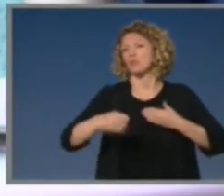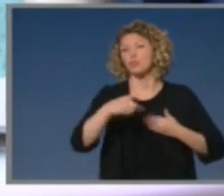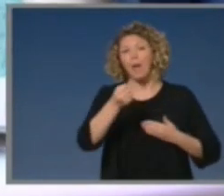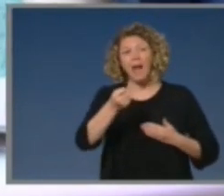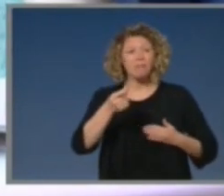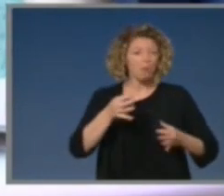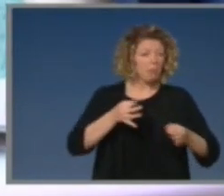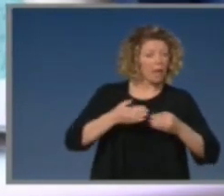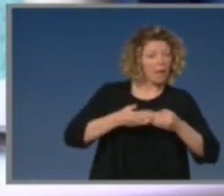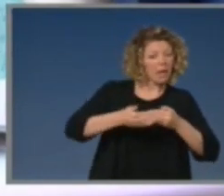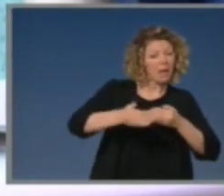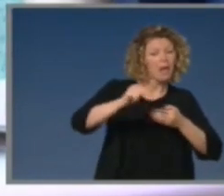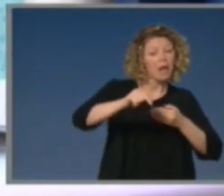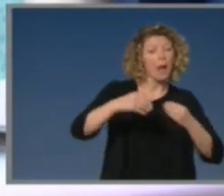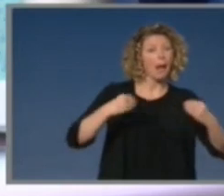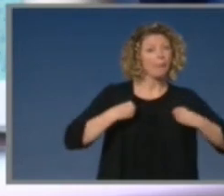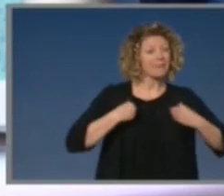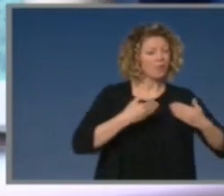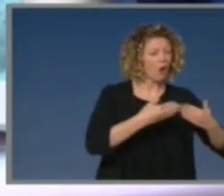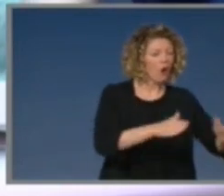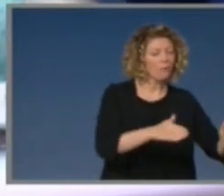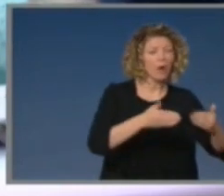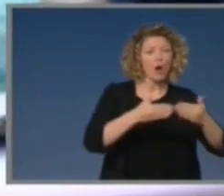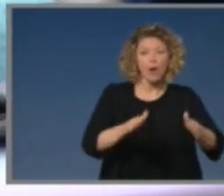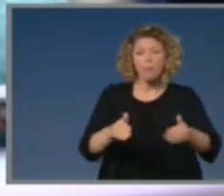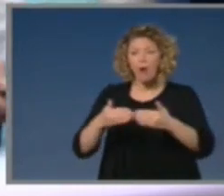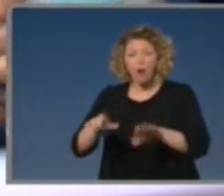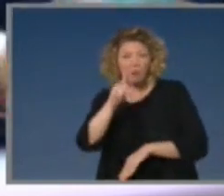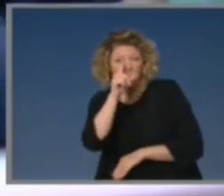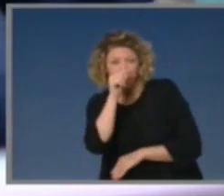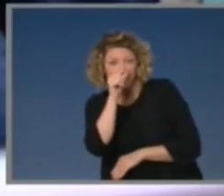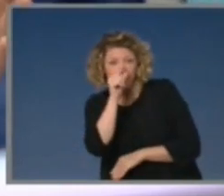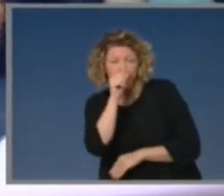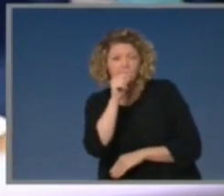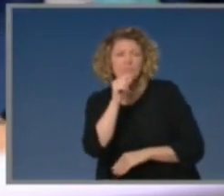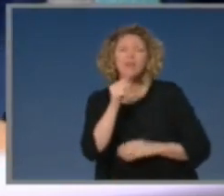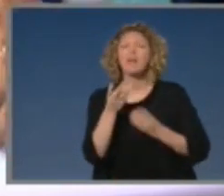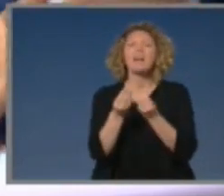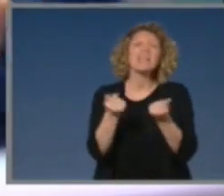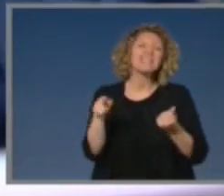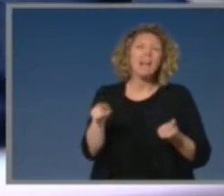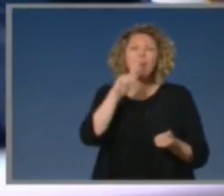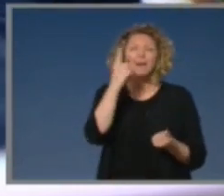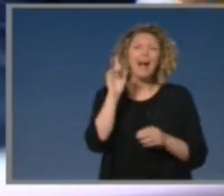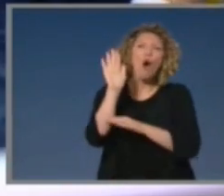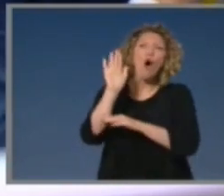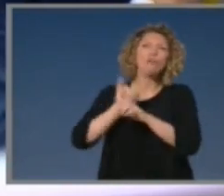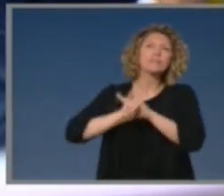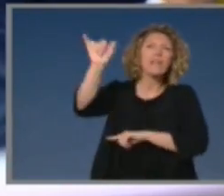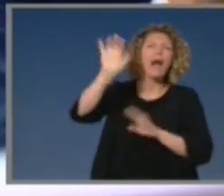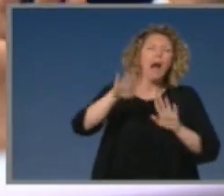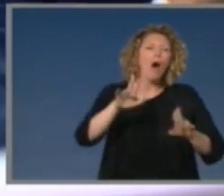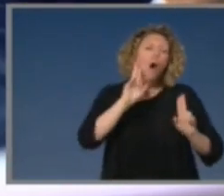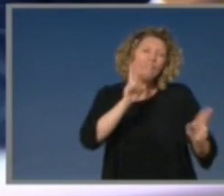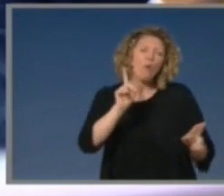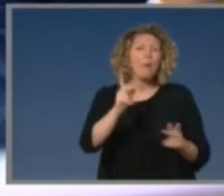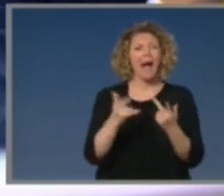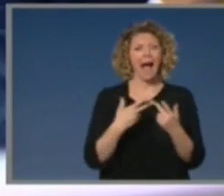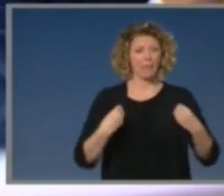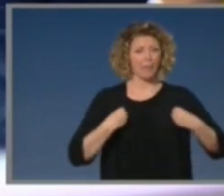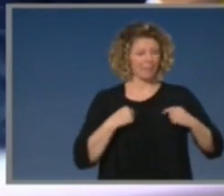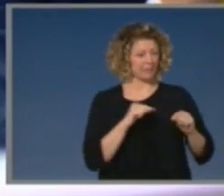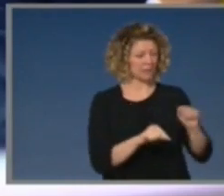overwhelming majority of our businesses could be open again, excluding the obvious cases like international tourism and so forth? But is there any reason why